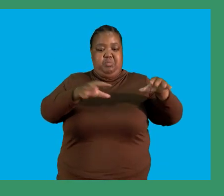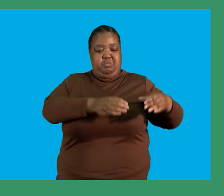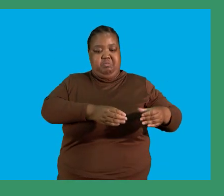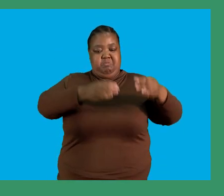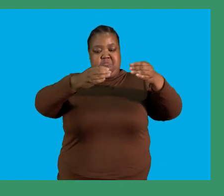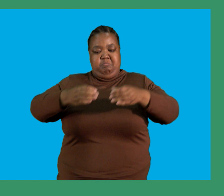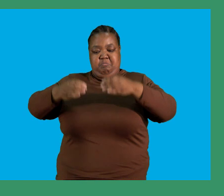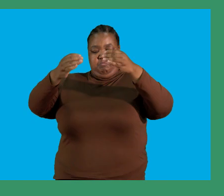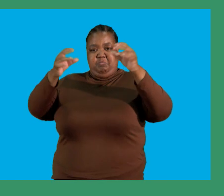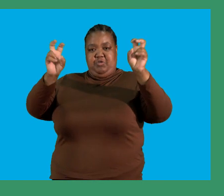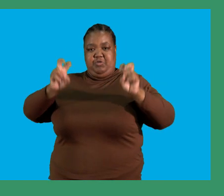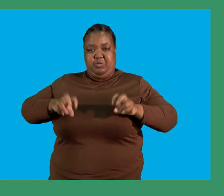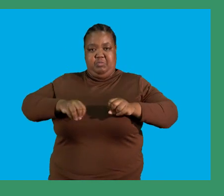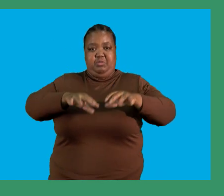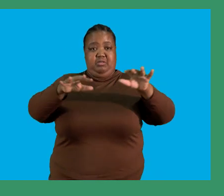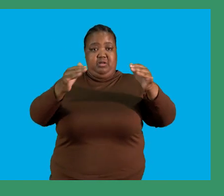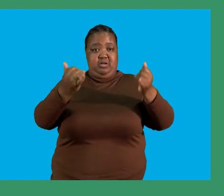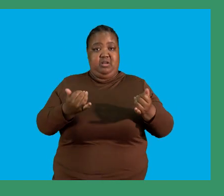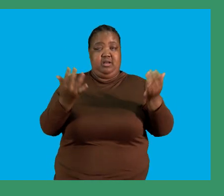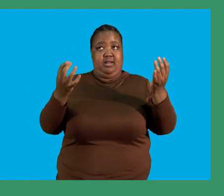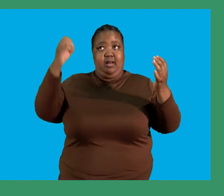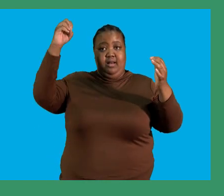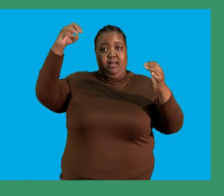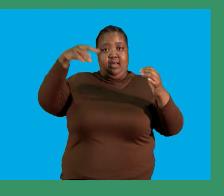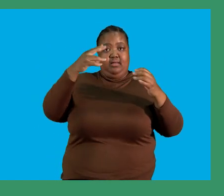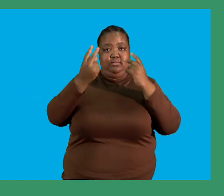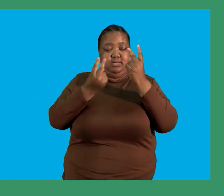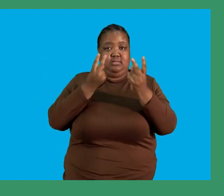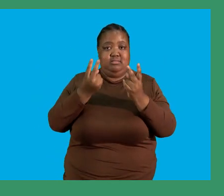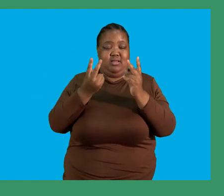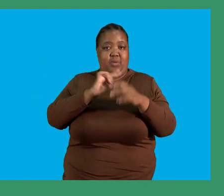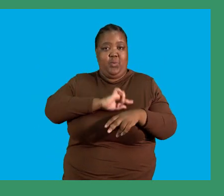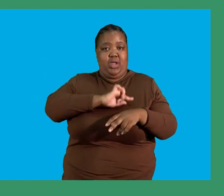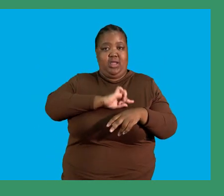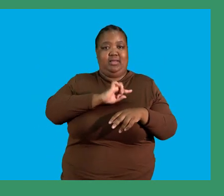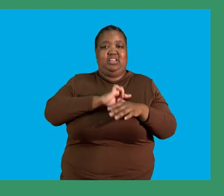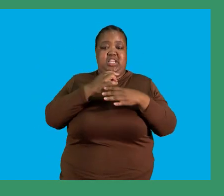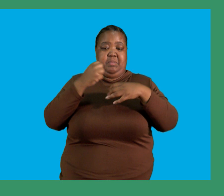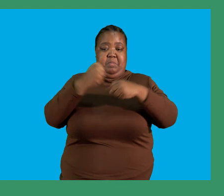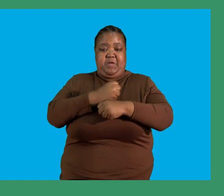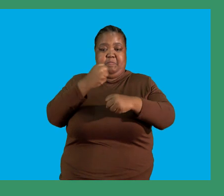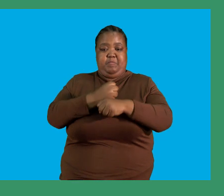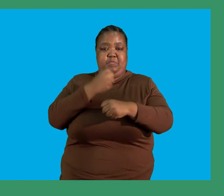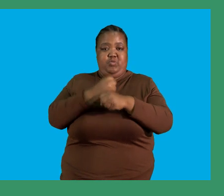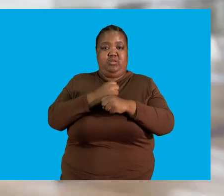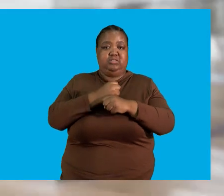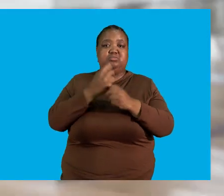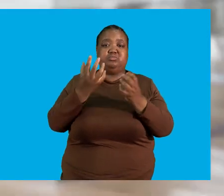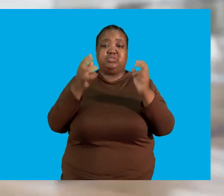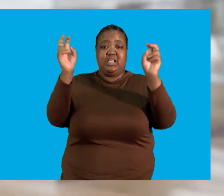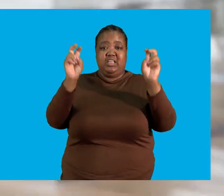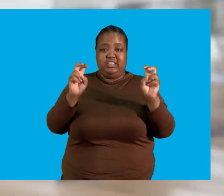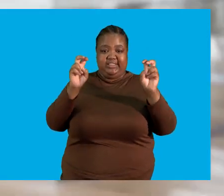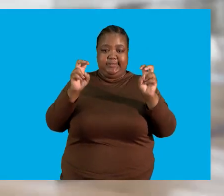have electricity generation. So now you must know that the light that you are seeing is because there